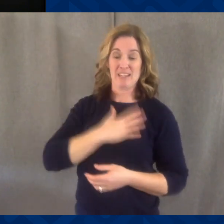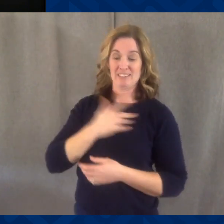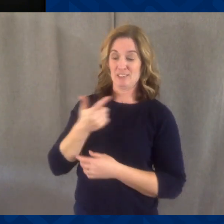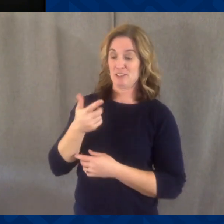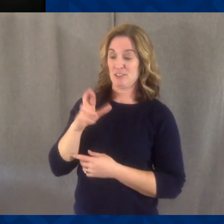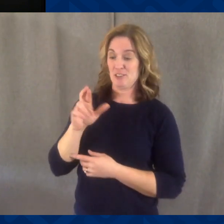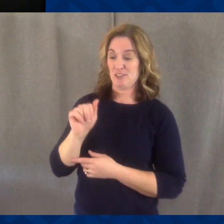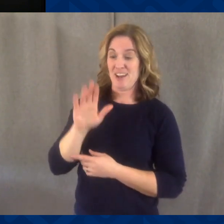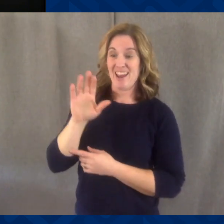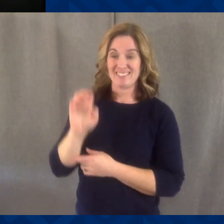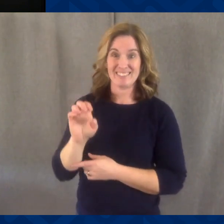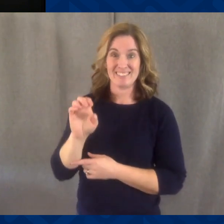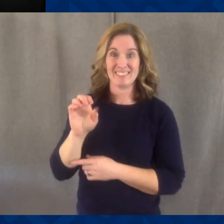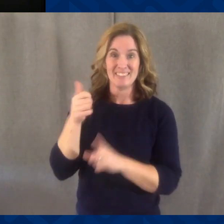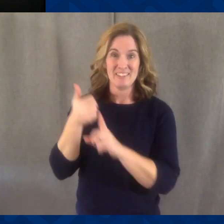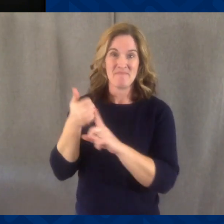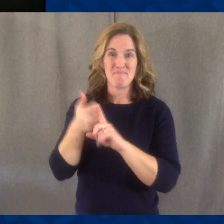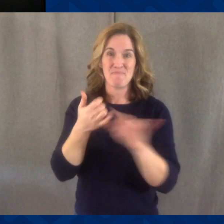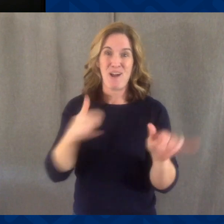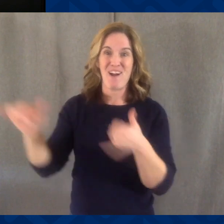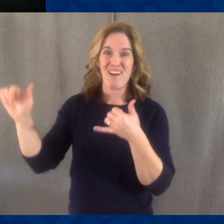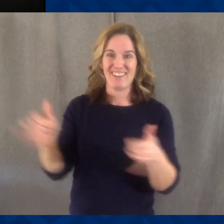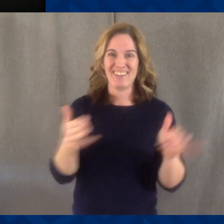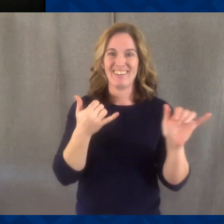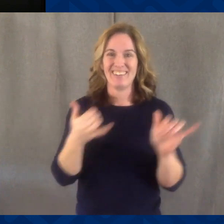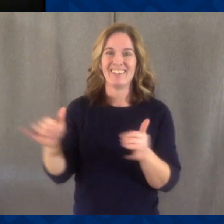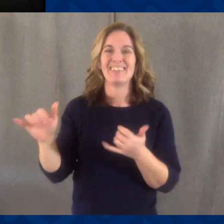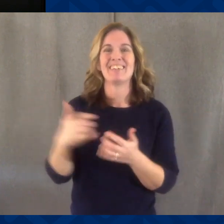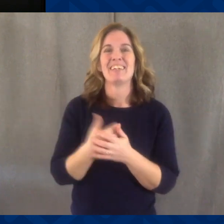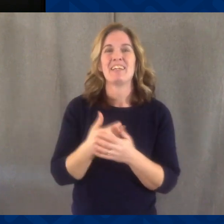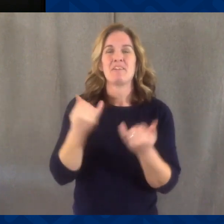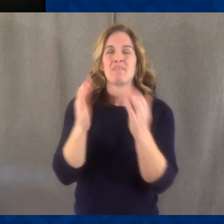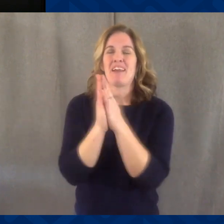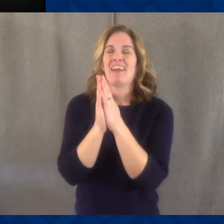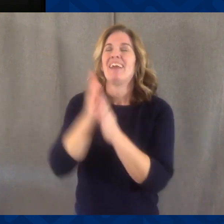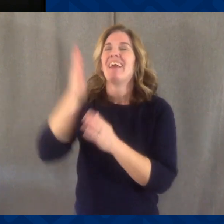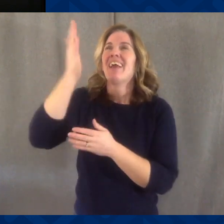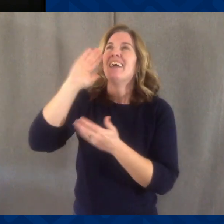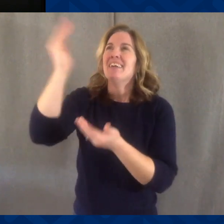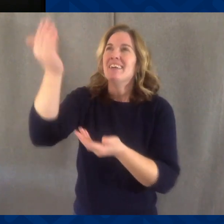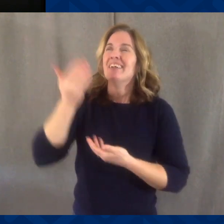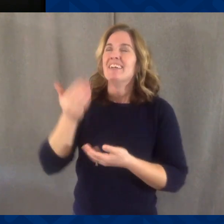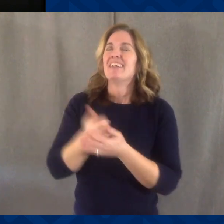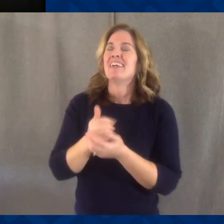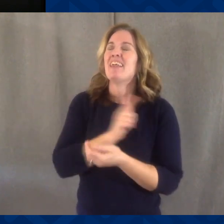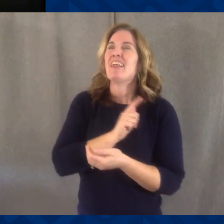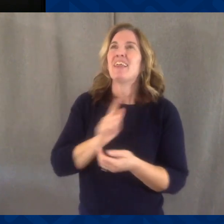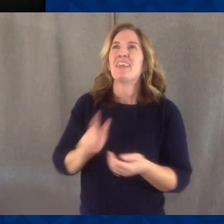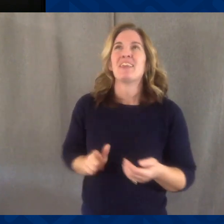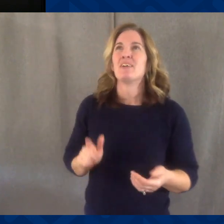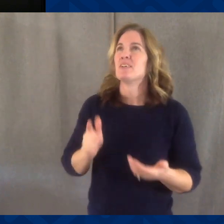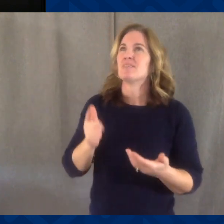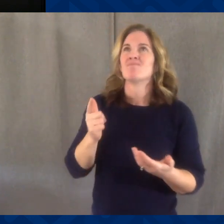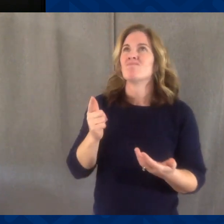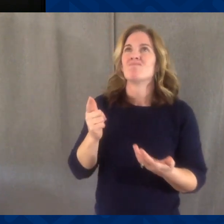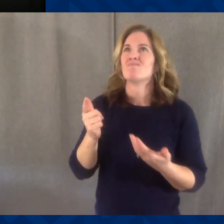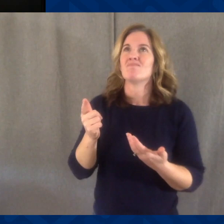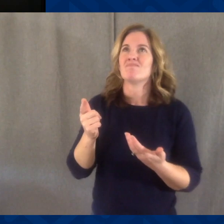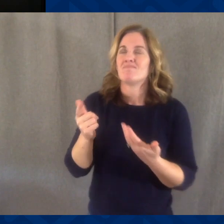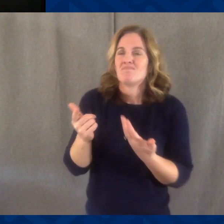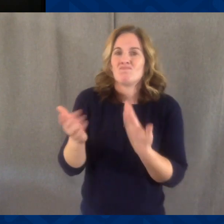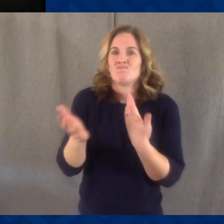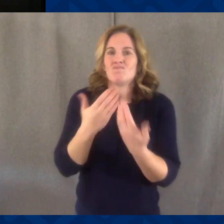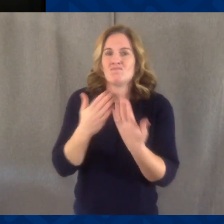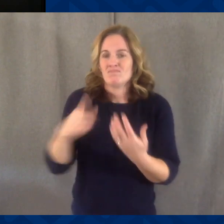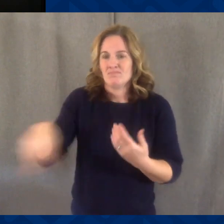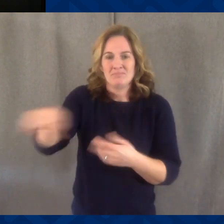party. Grace is a party. Let's pray together and invite God's presence. Lord, I do ask that you would meet us wherever it is that we're tuning in